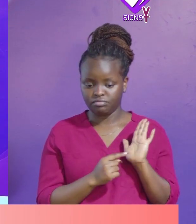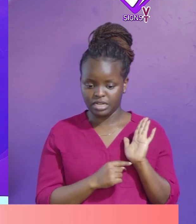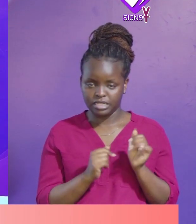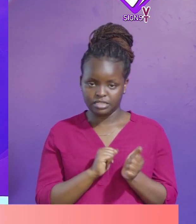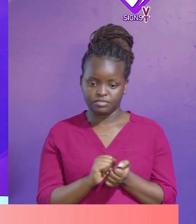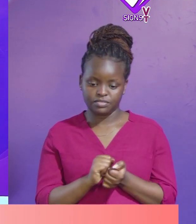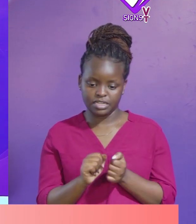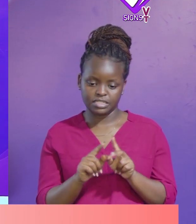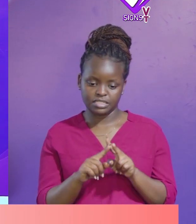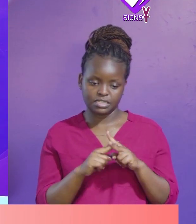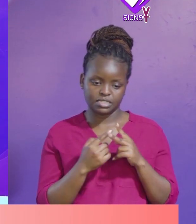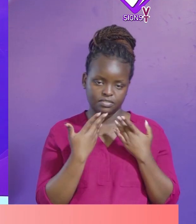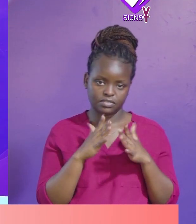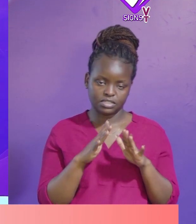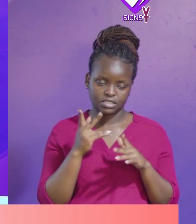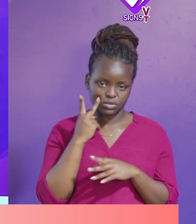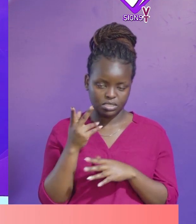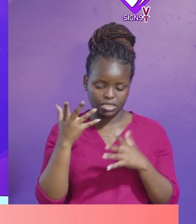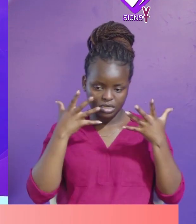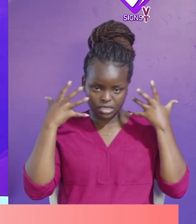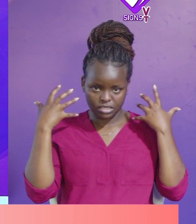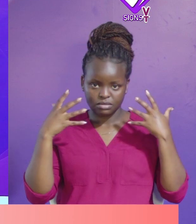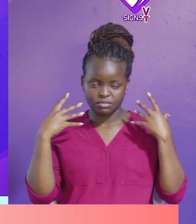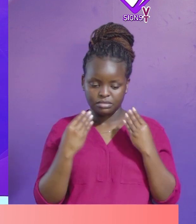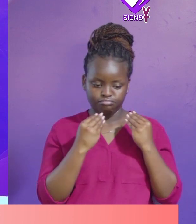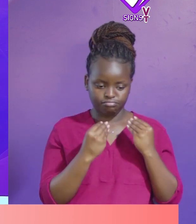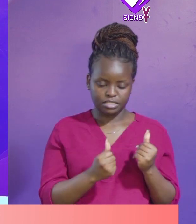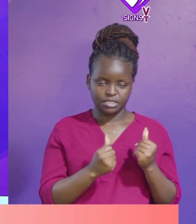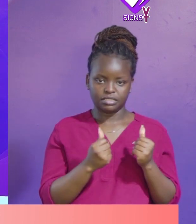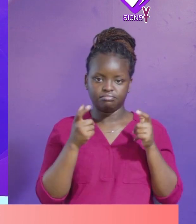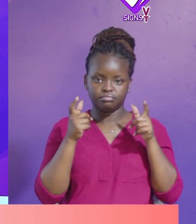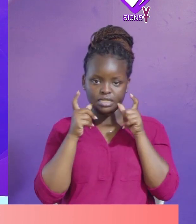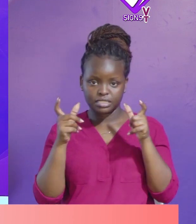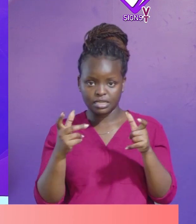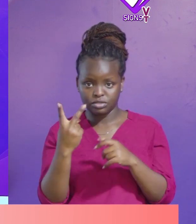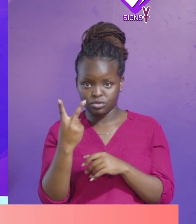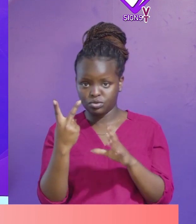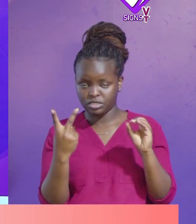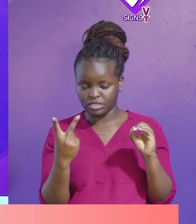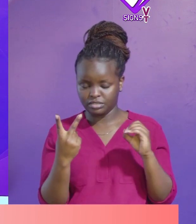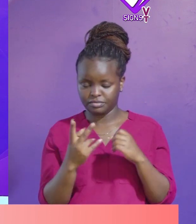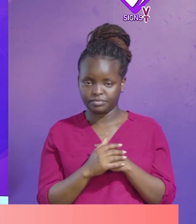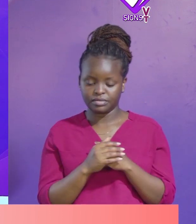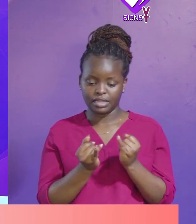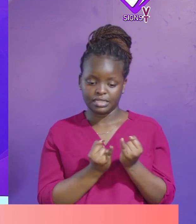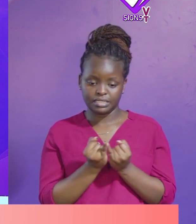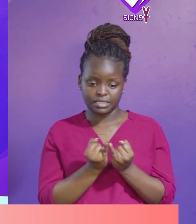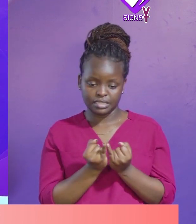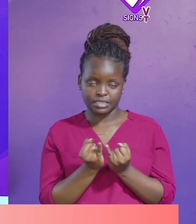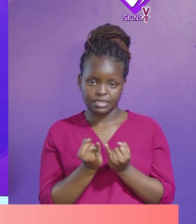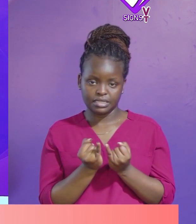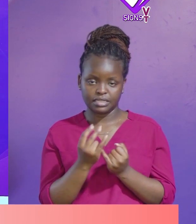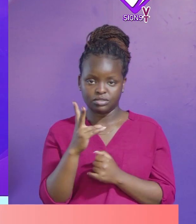when it started, we saw KCB beating Tusker 2-0. Also on Saturday,